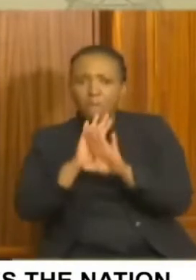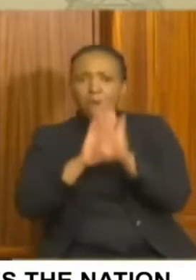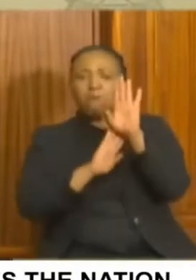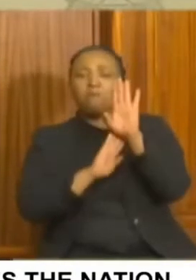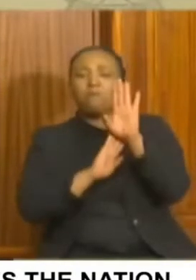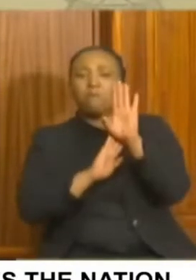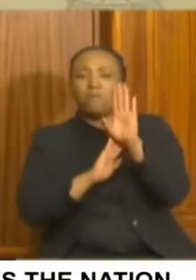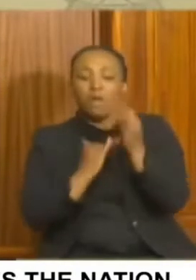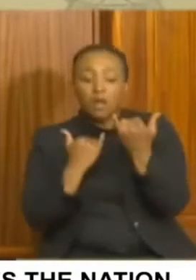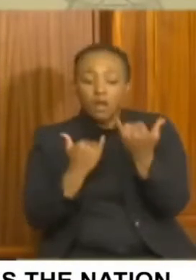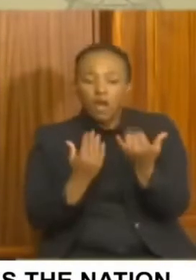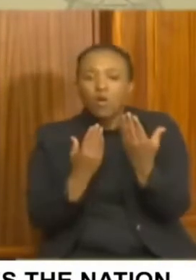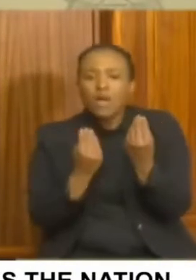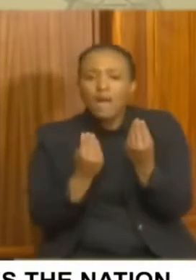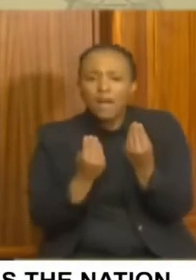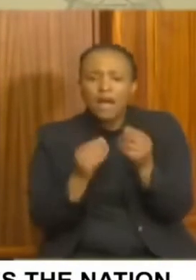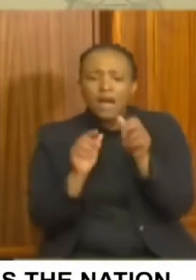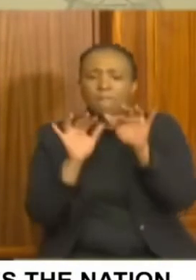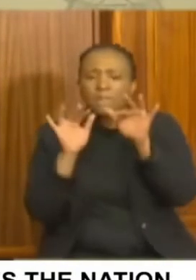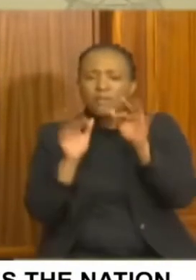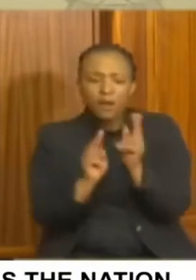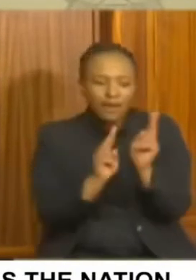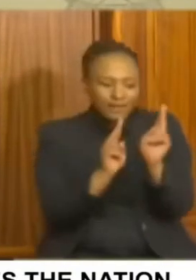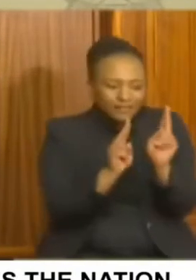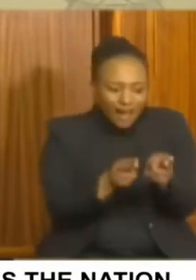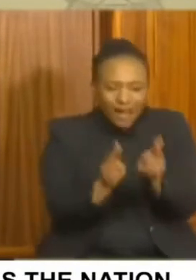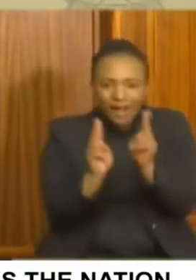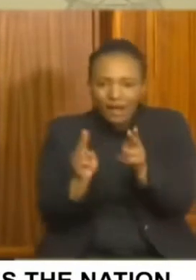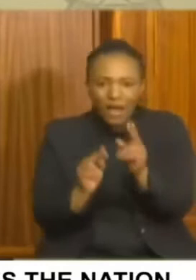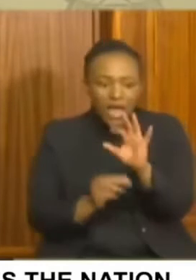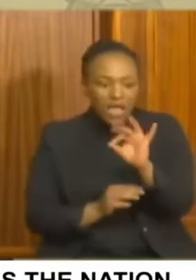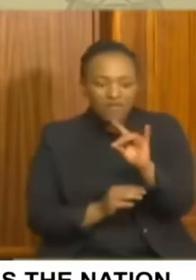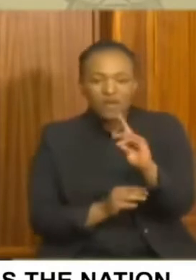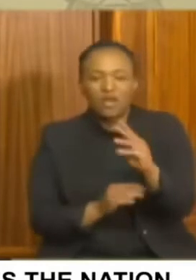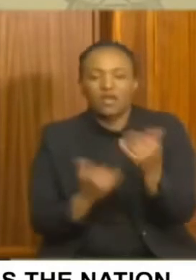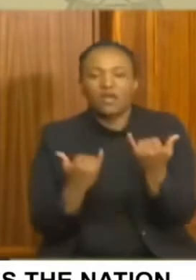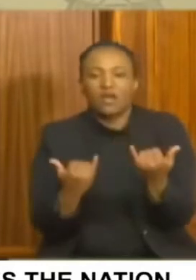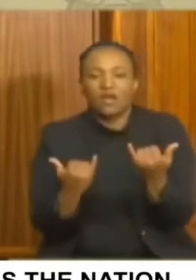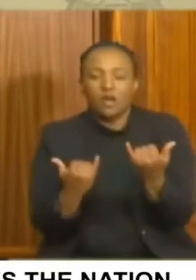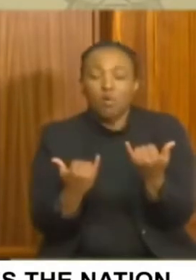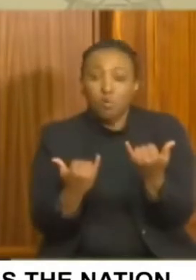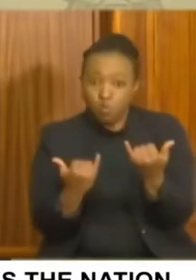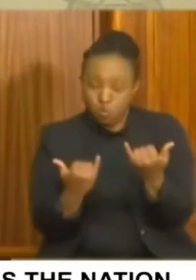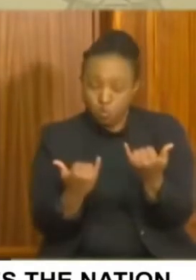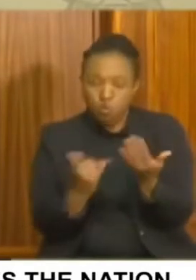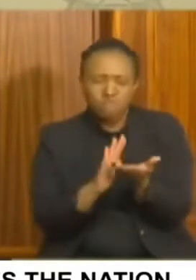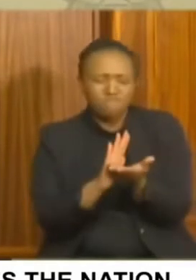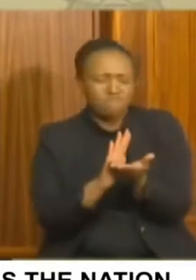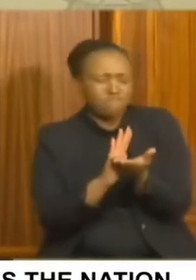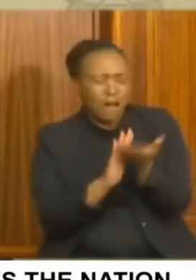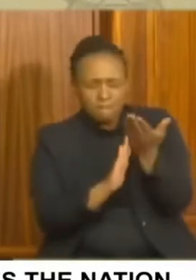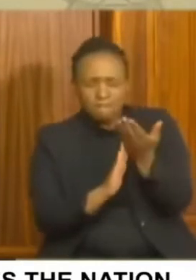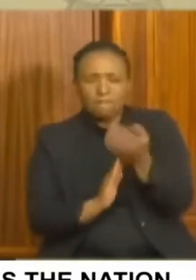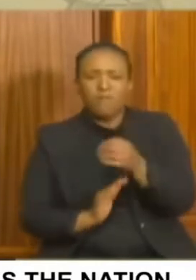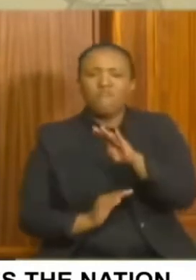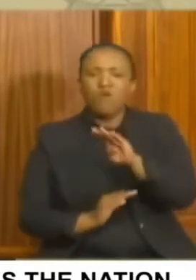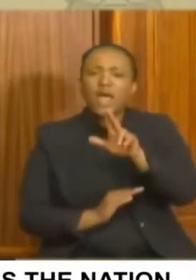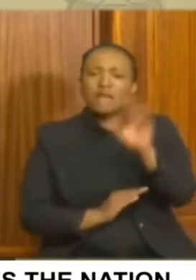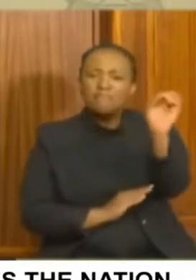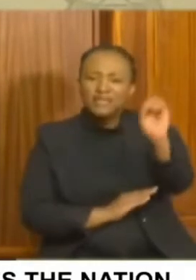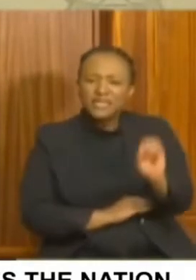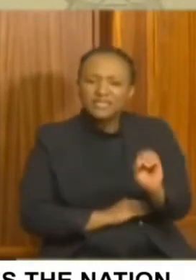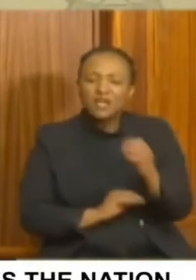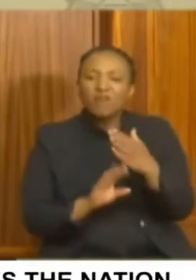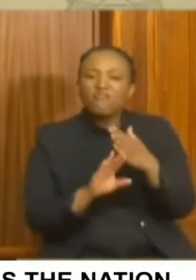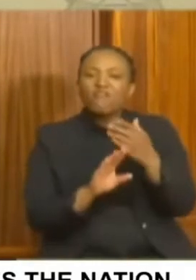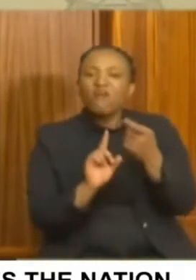The average number of people who die from COVID-19 each day has increased by 48%